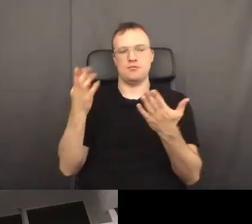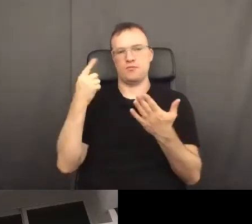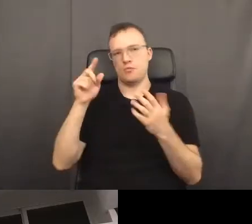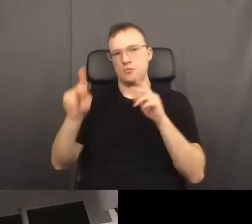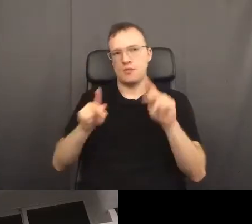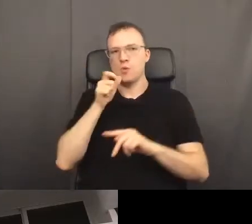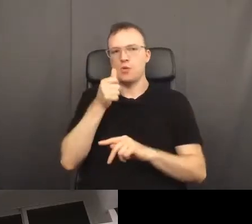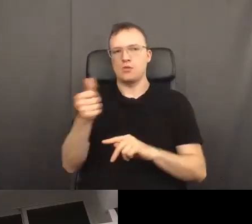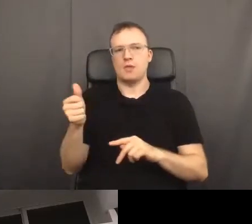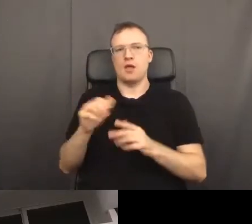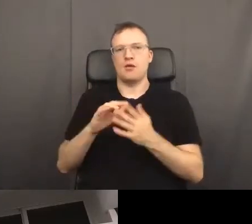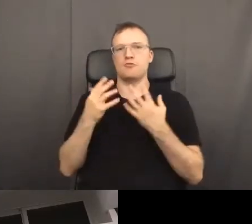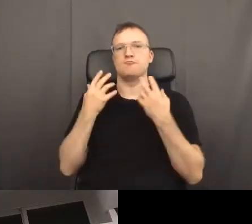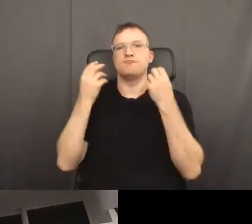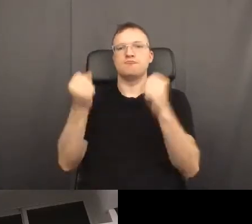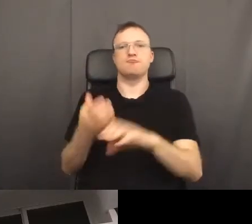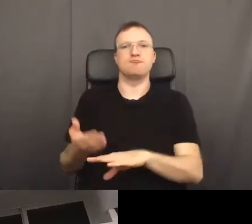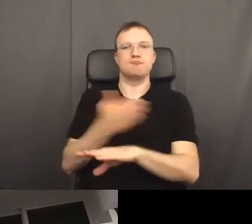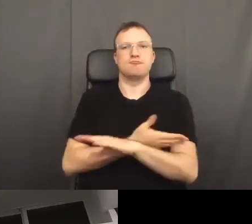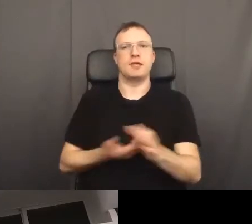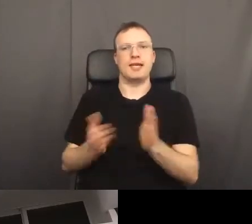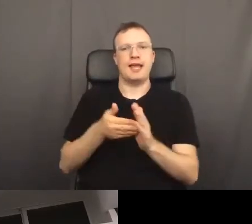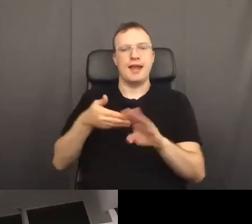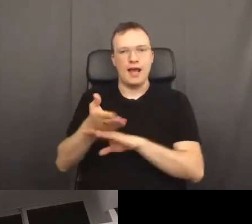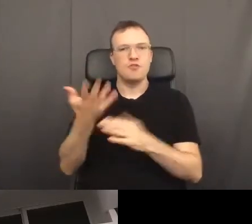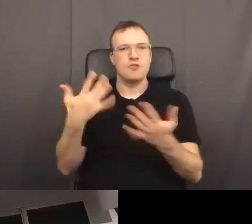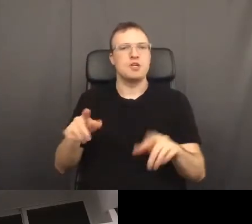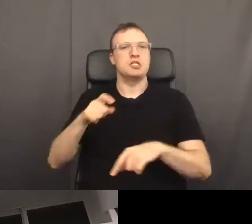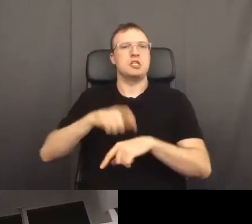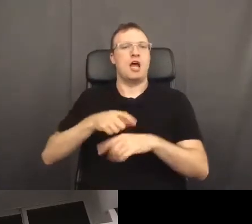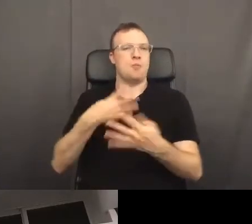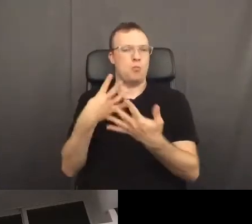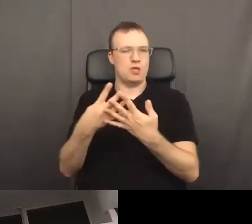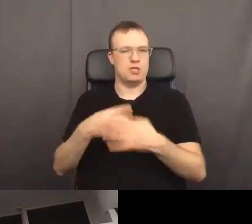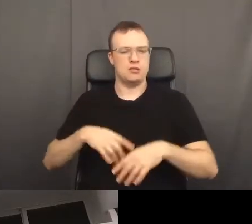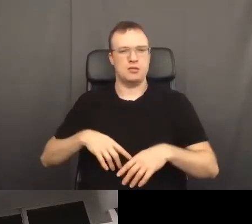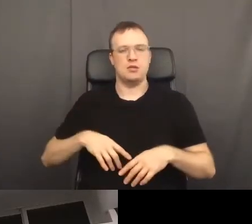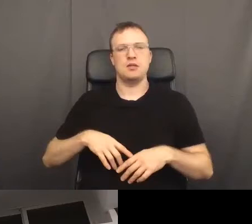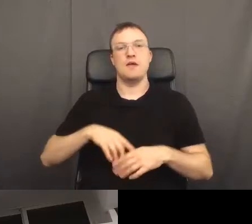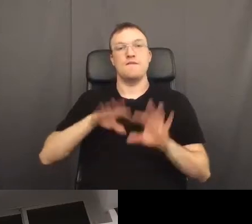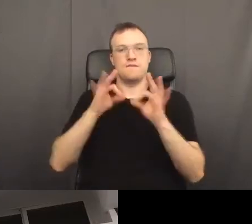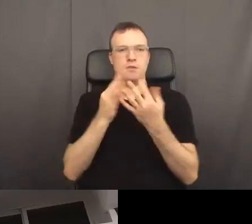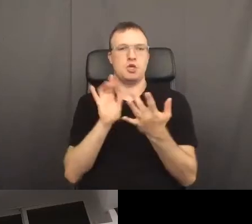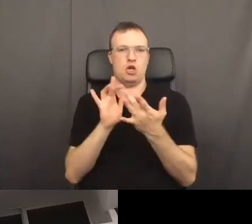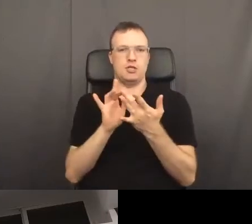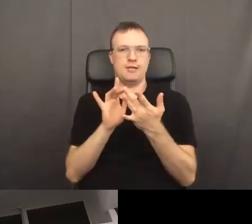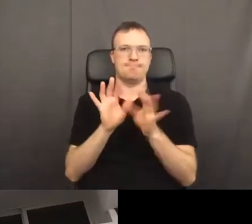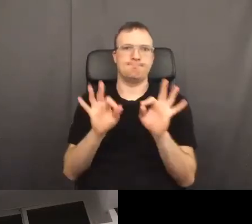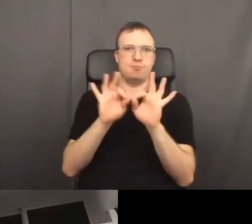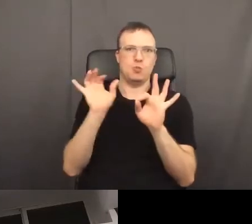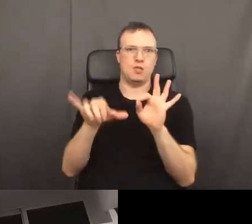are rehabilitating after sentences in prison is family contact. And